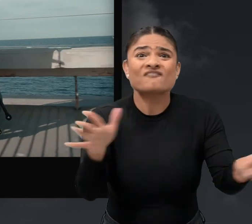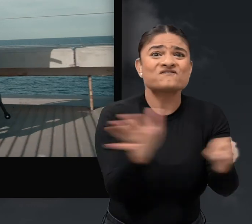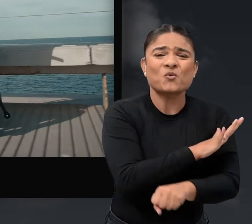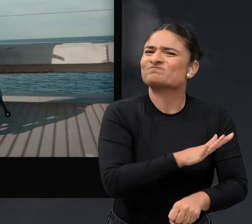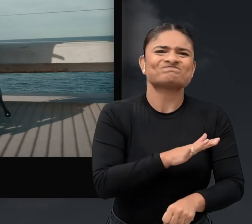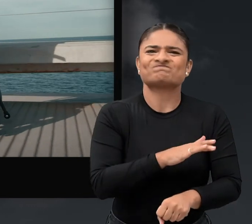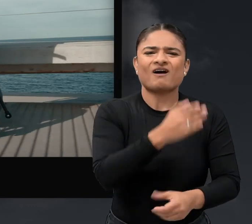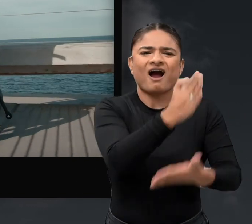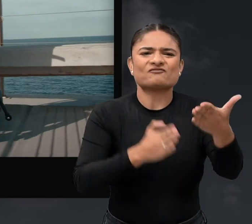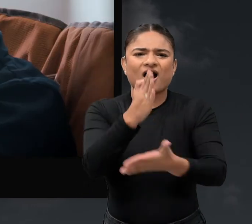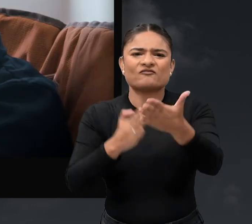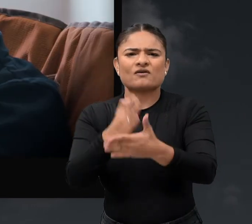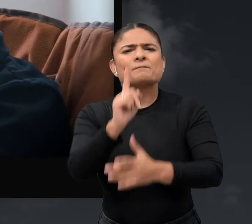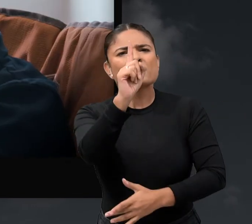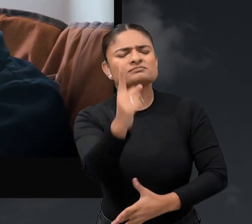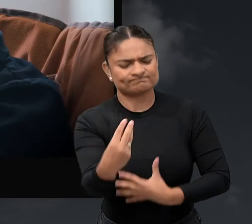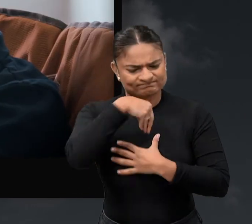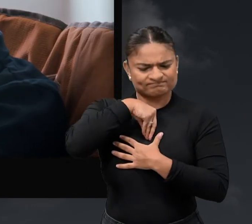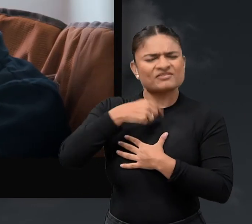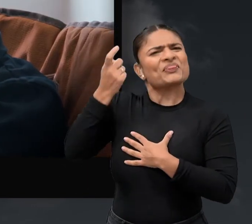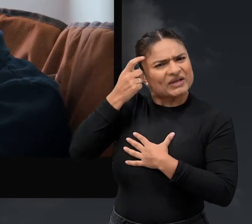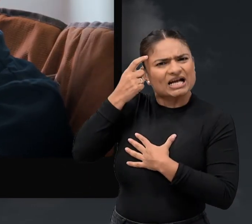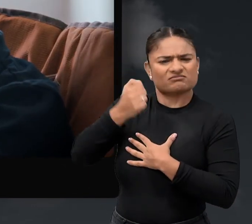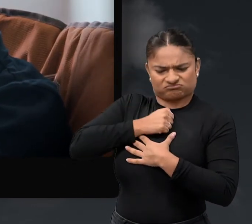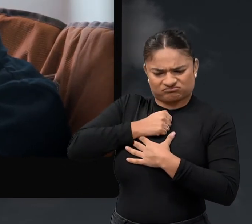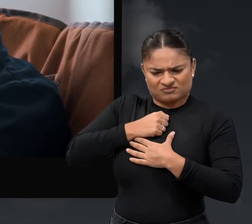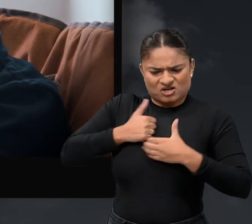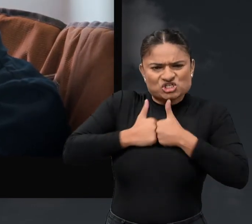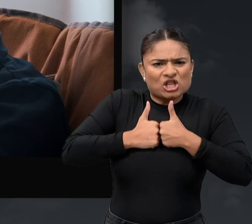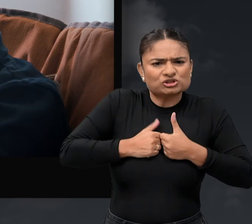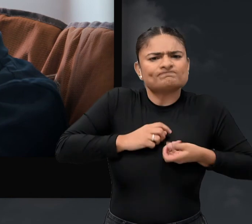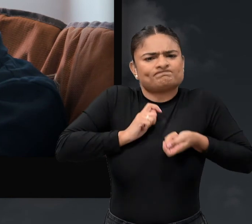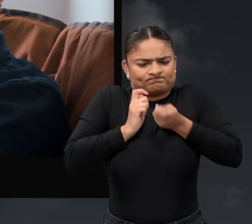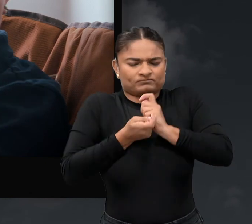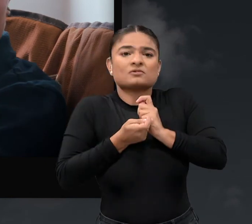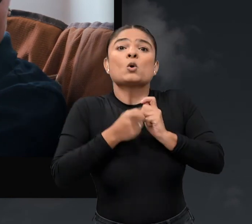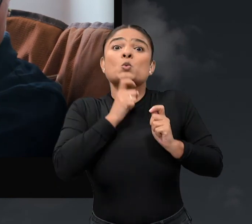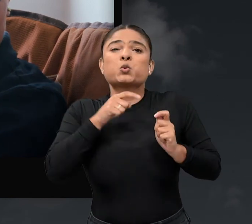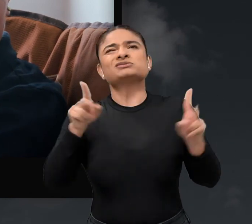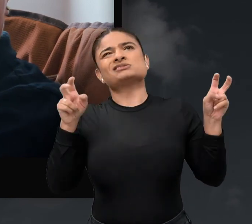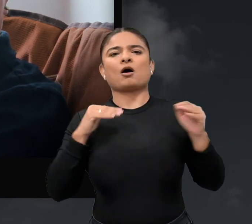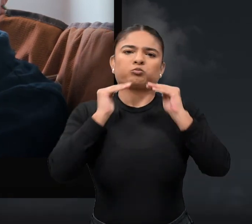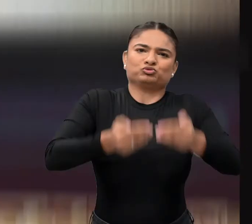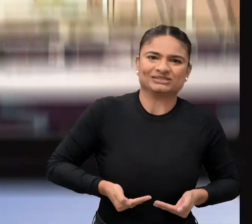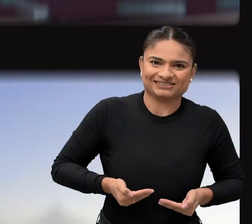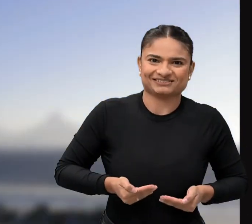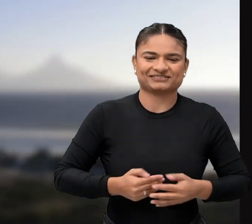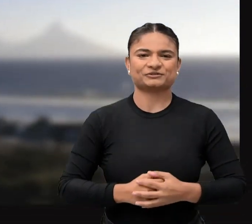you everything they think about you and your condition in the quest to protect you.